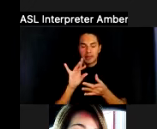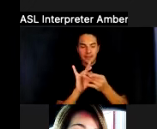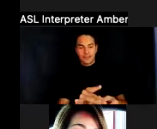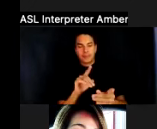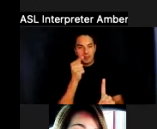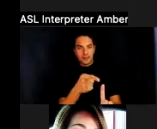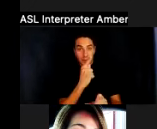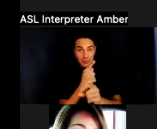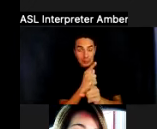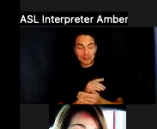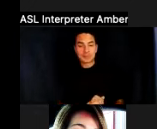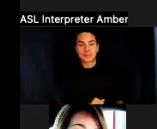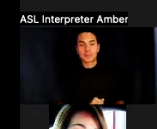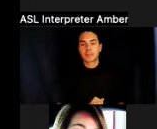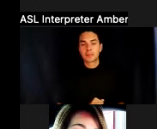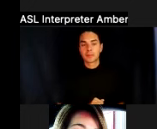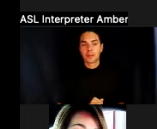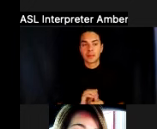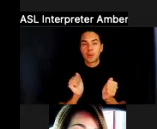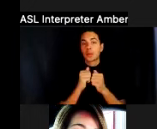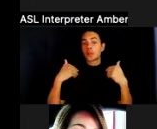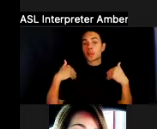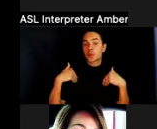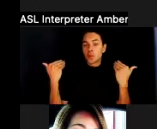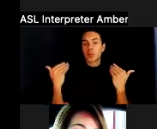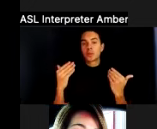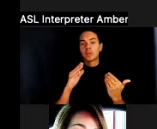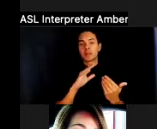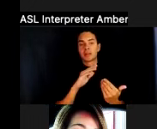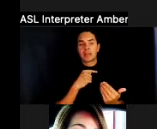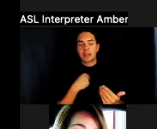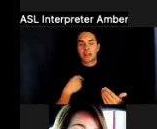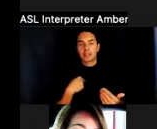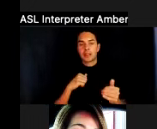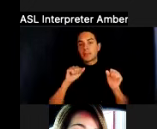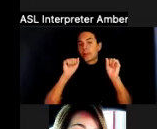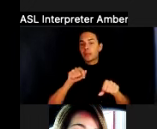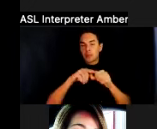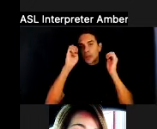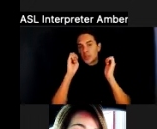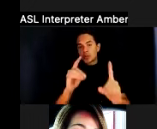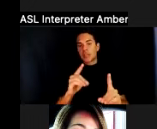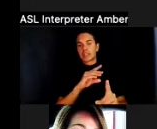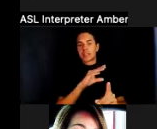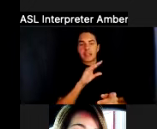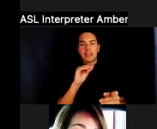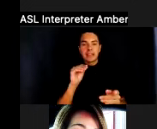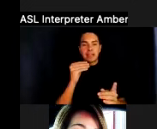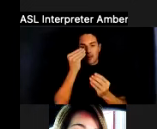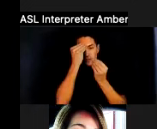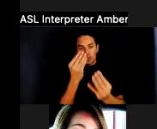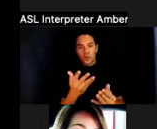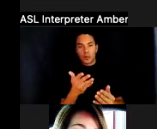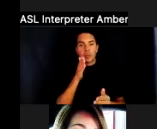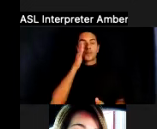right? With youth, Jess, and like us being able to educate and inform in future generations,